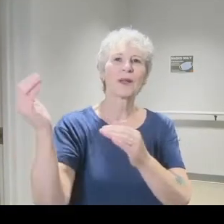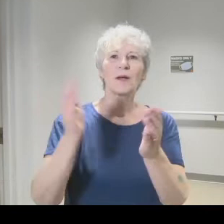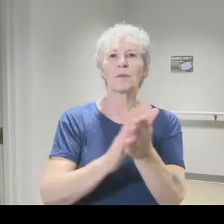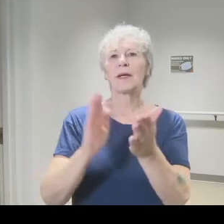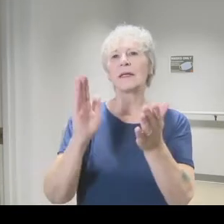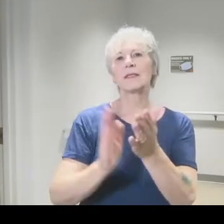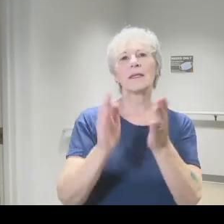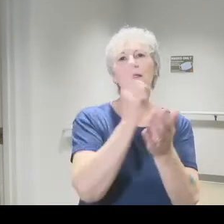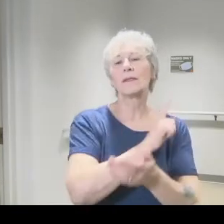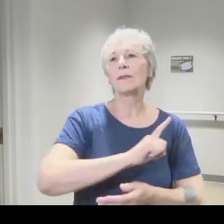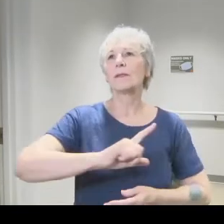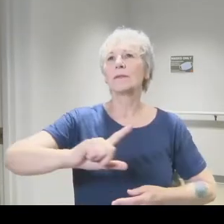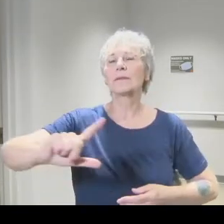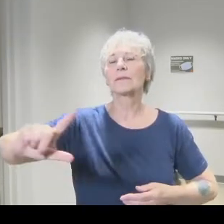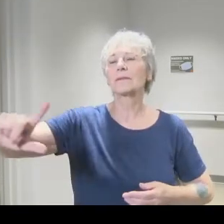more. Praise the